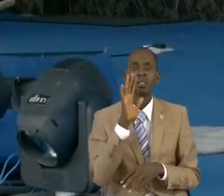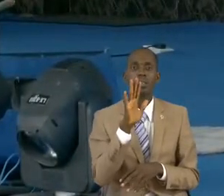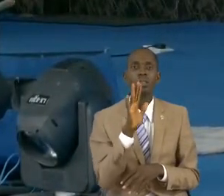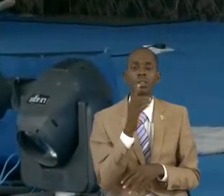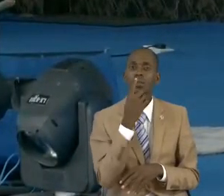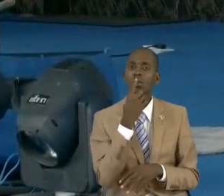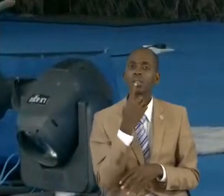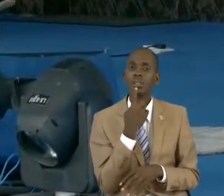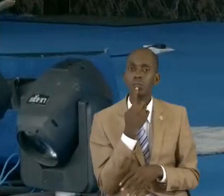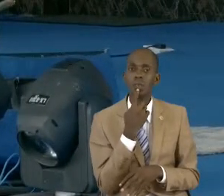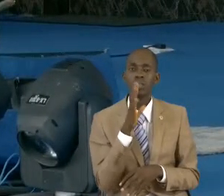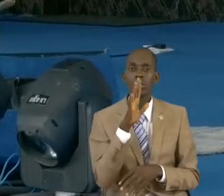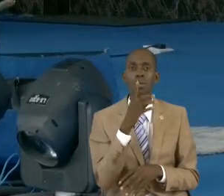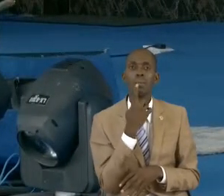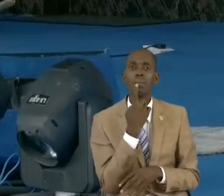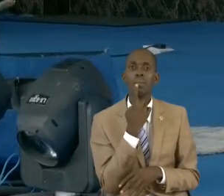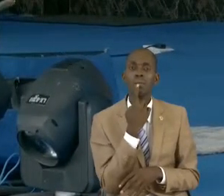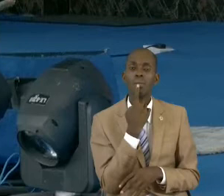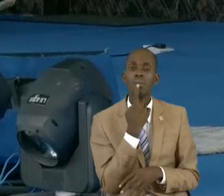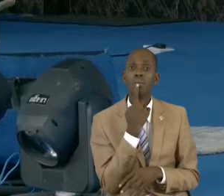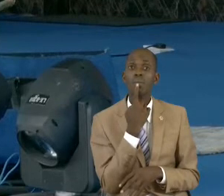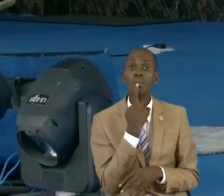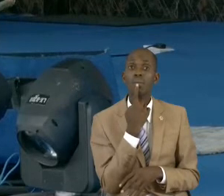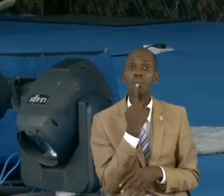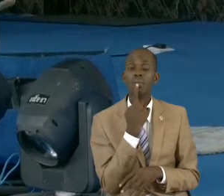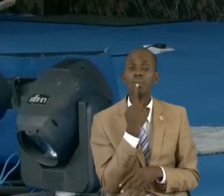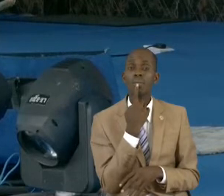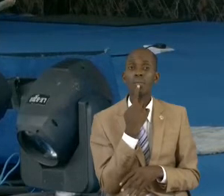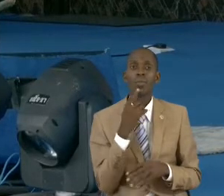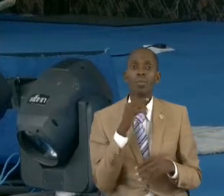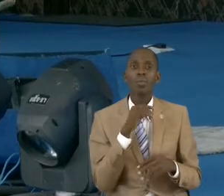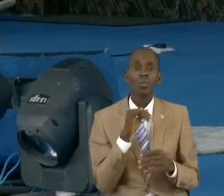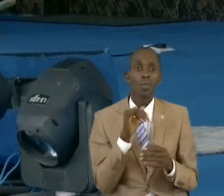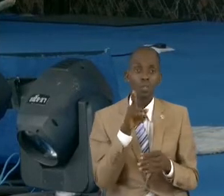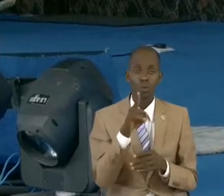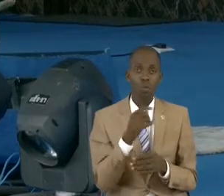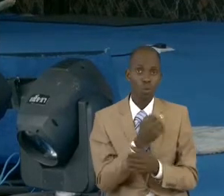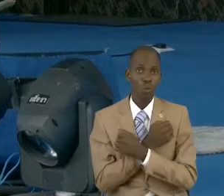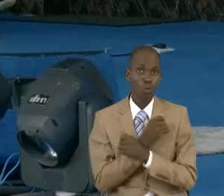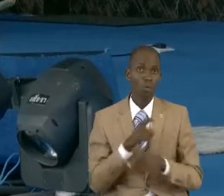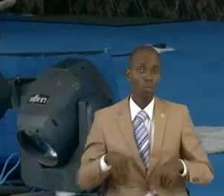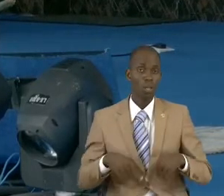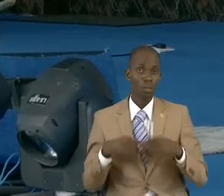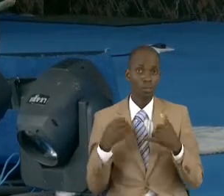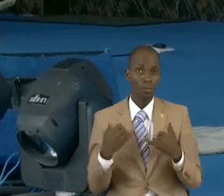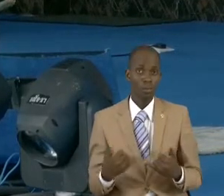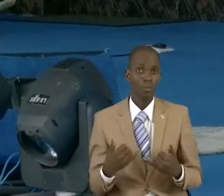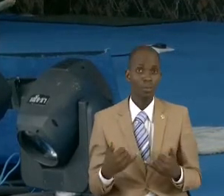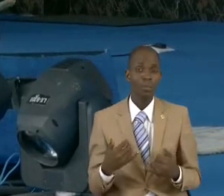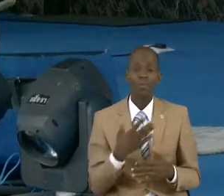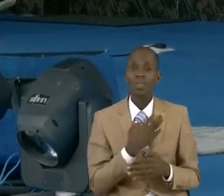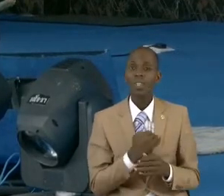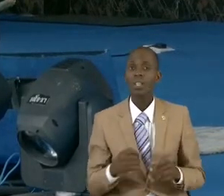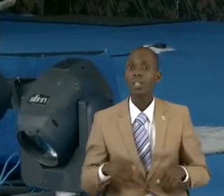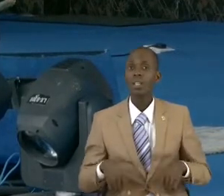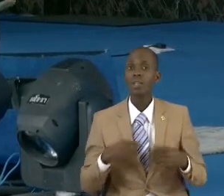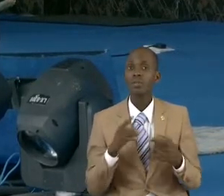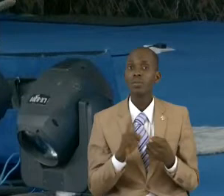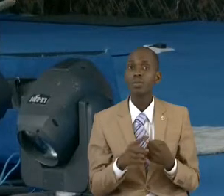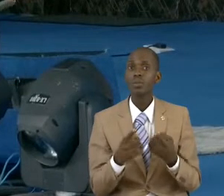your mouth. He that will love life, life now, and life to come, and